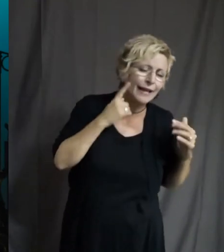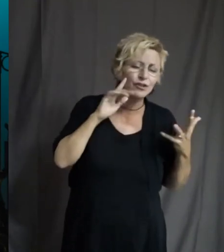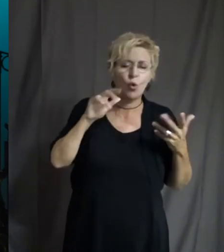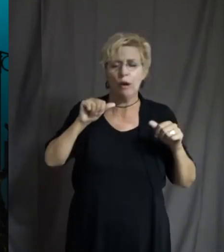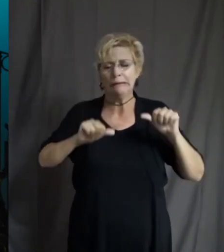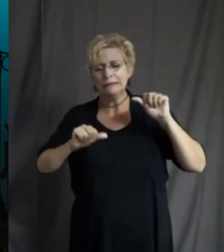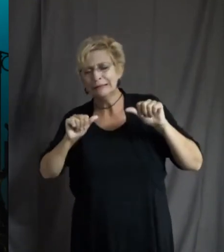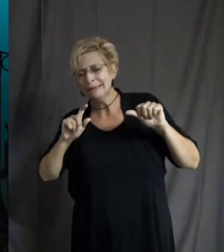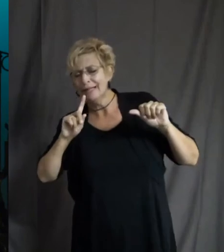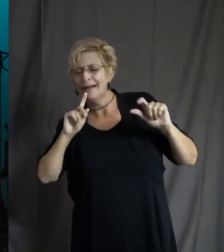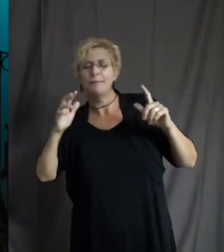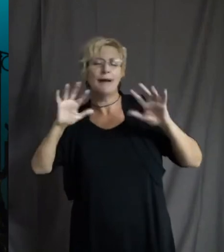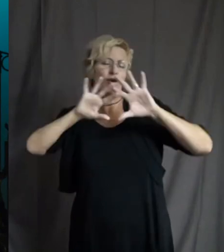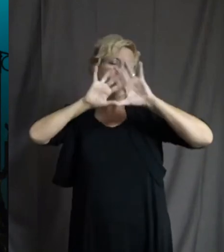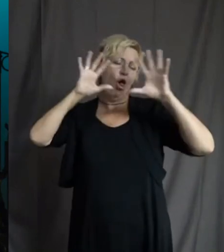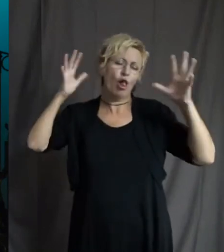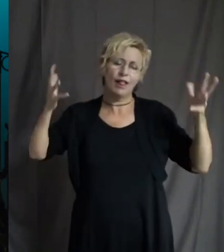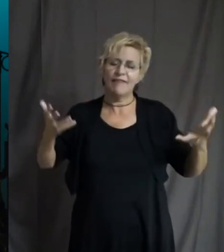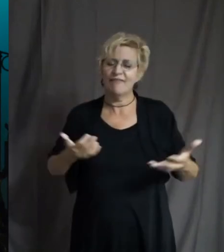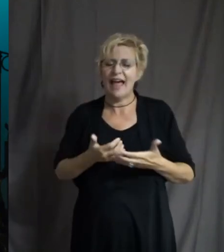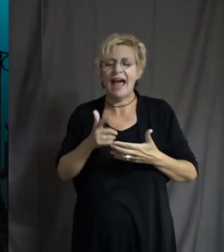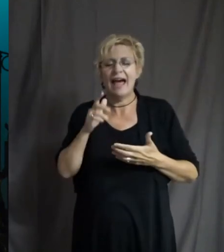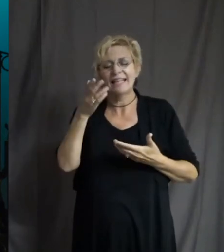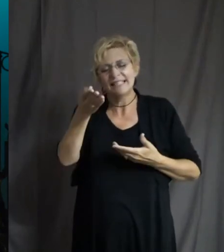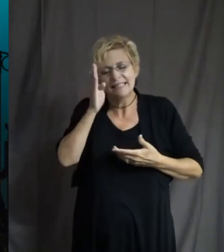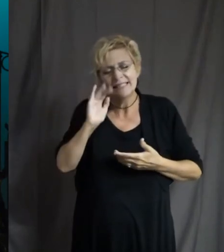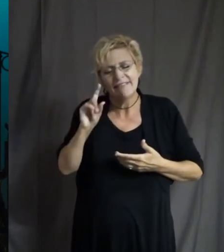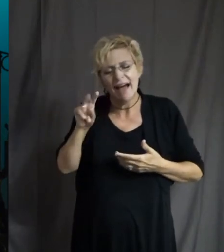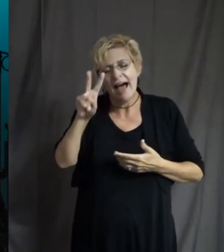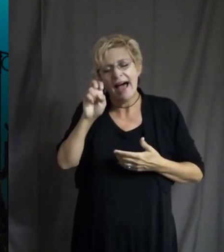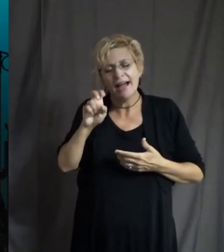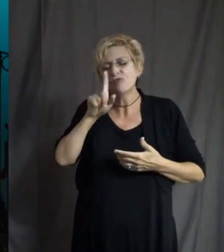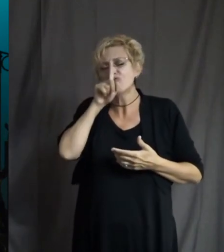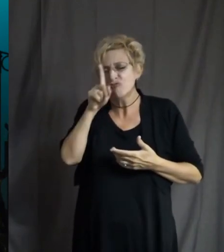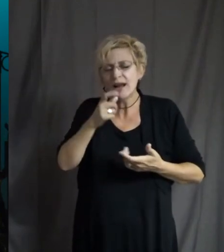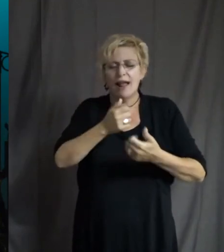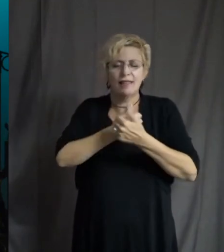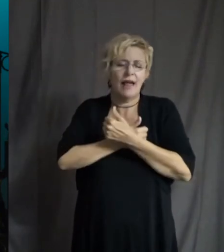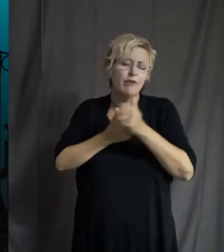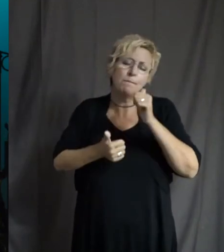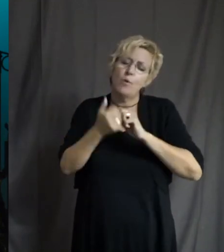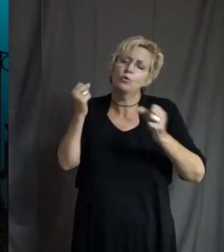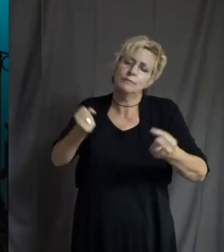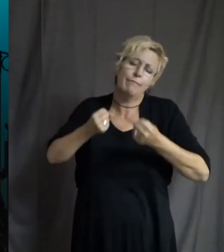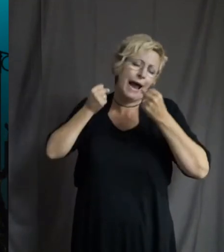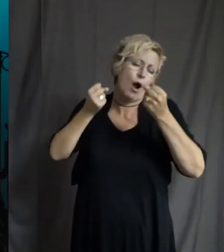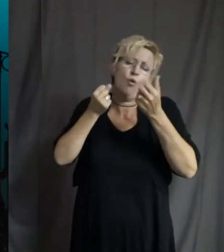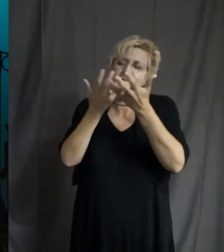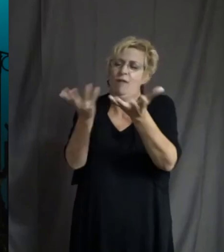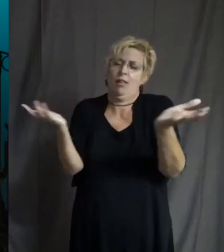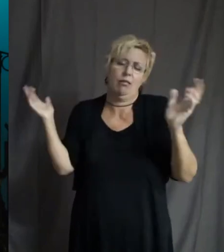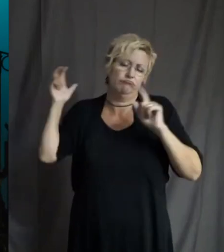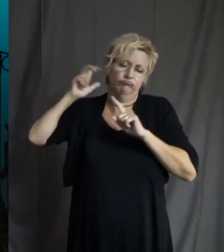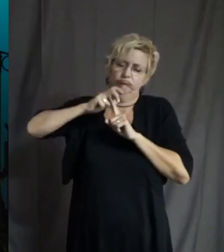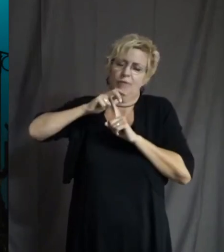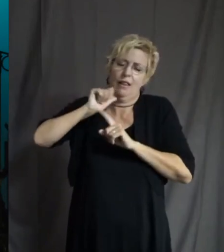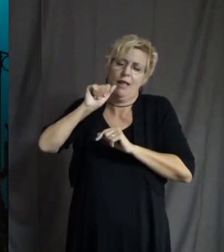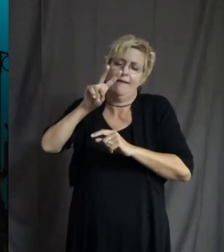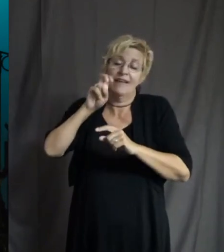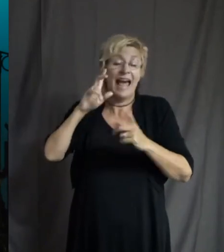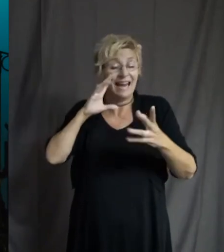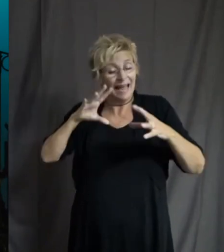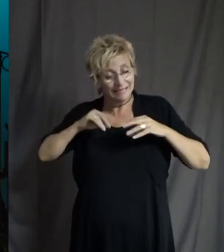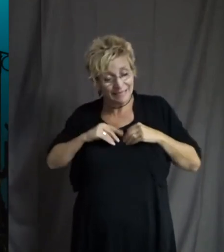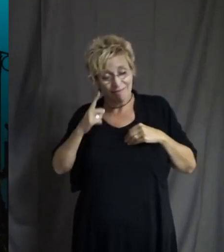the patience and even in the hurt feelings or the uncertainty, that there is a divine and real love that is the most powerful love that there